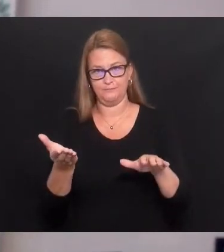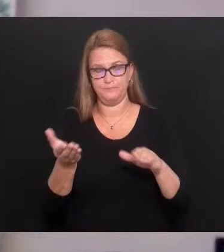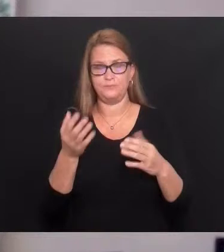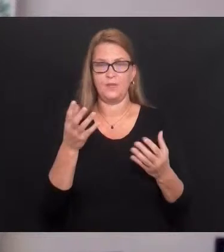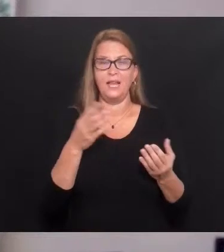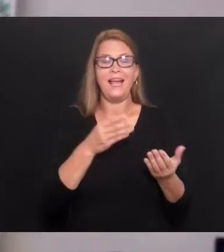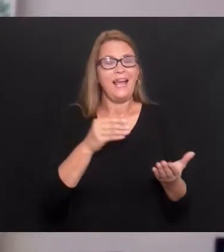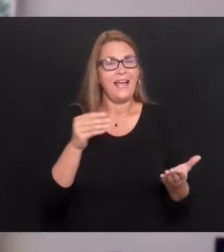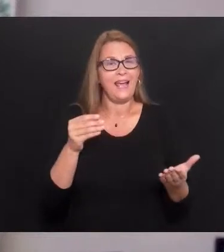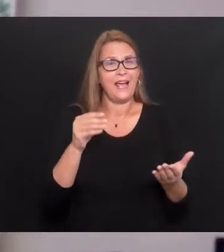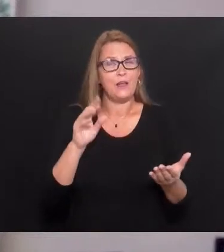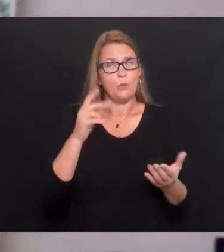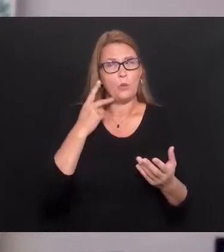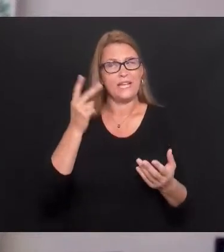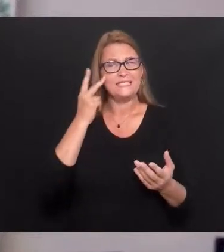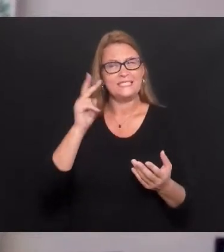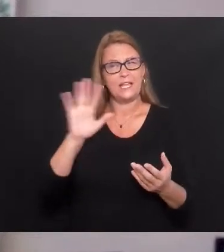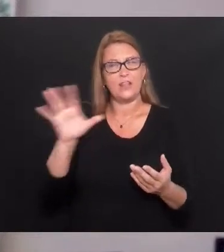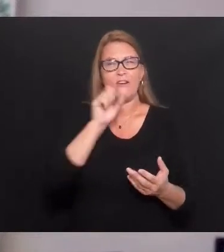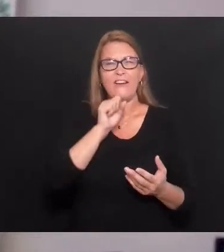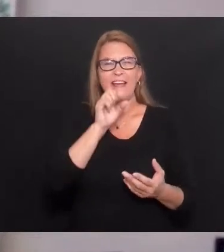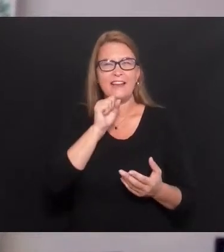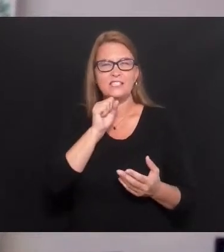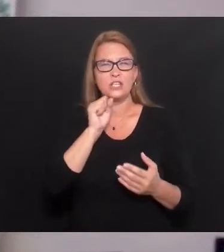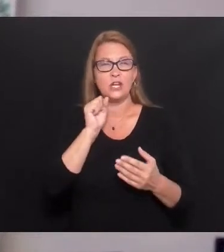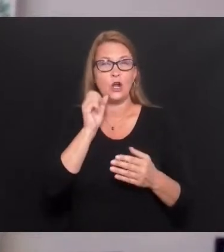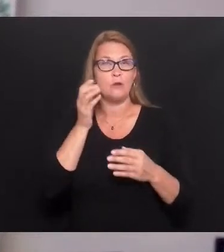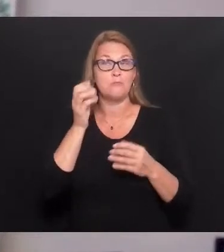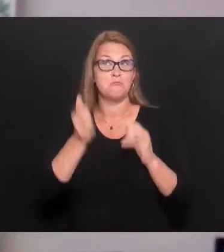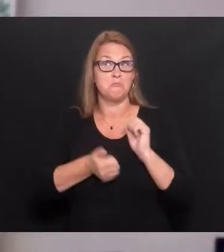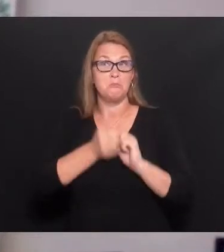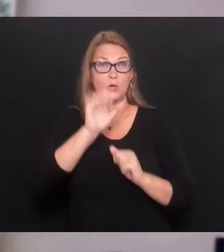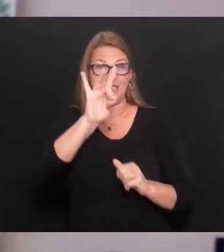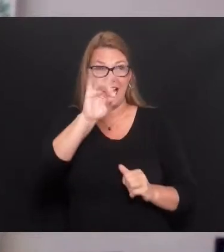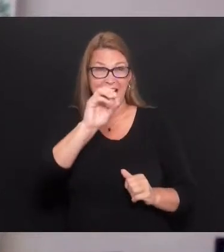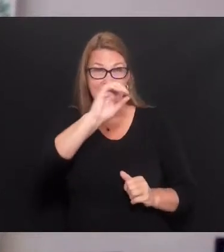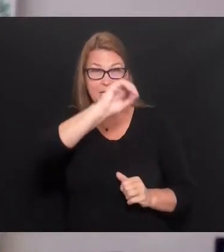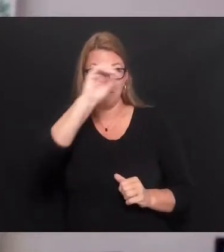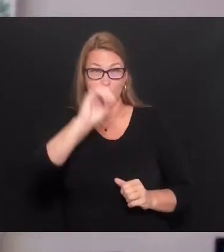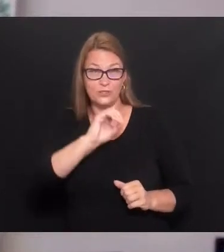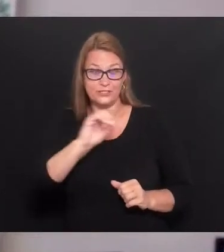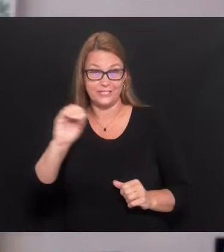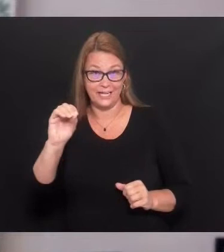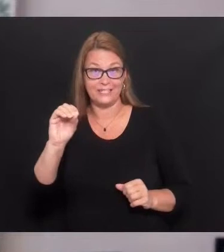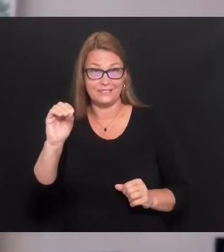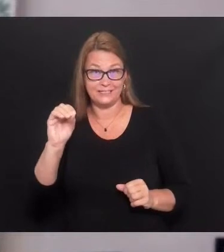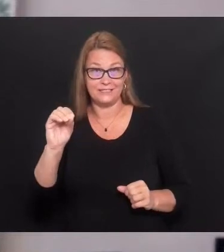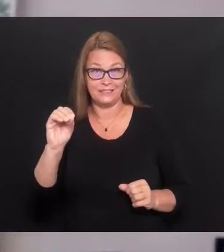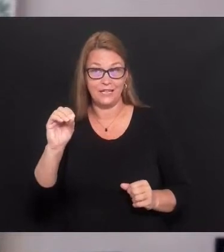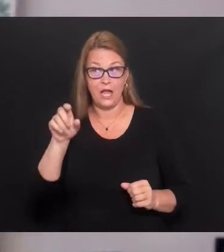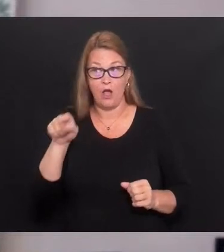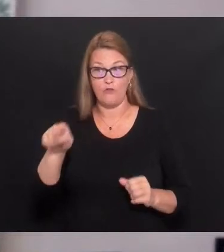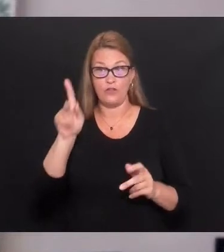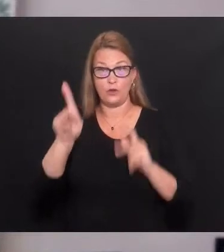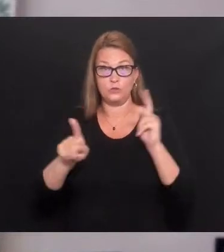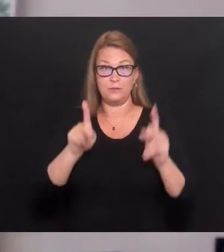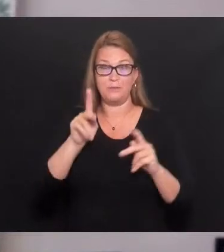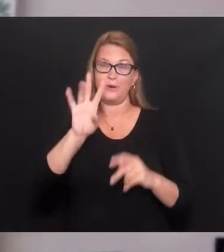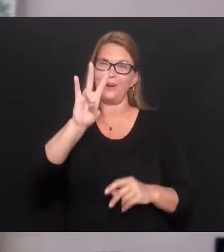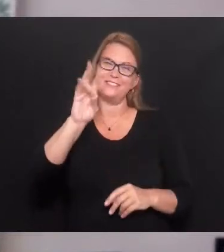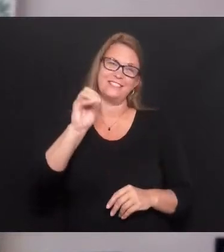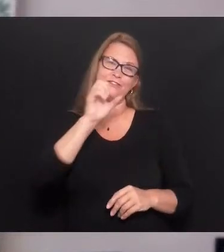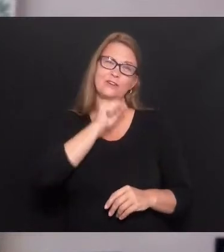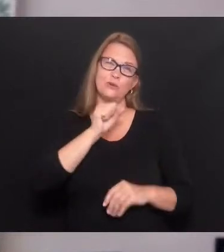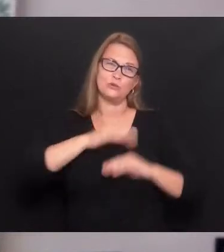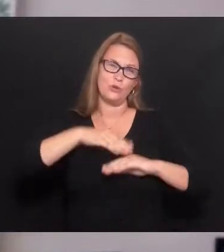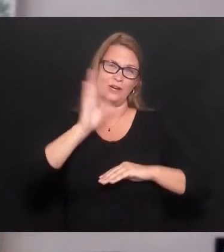look at the ages, we find that over 80% of those deaths have occurred in West Virginians that are over 70 years old who